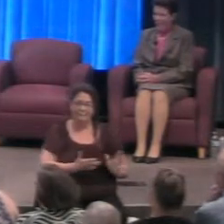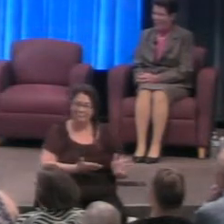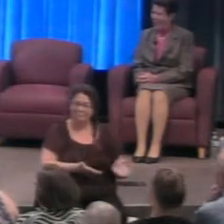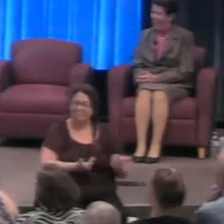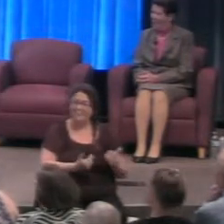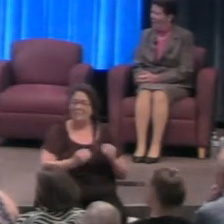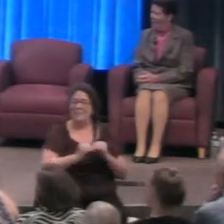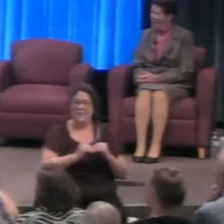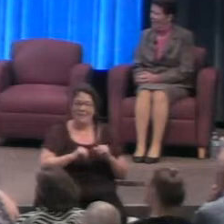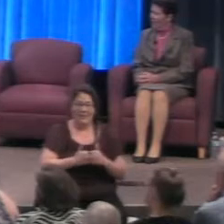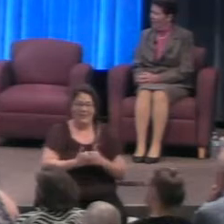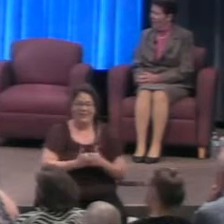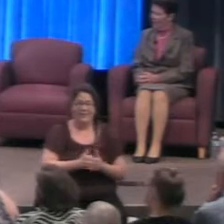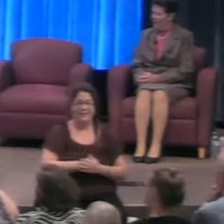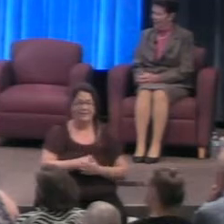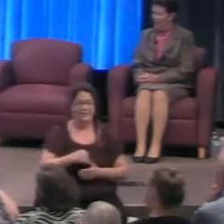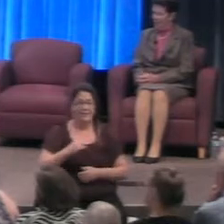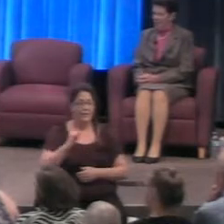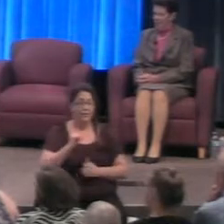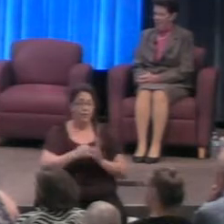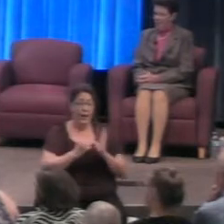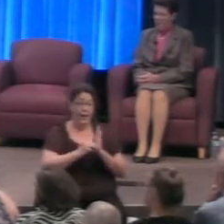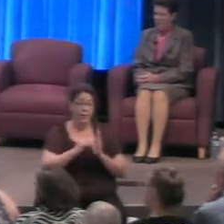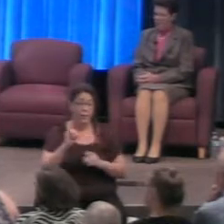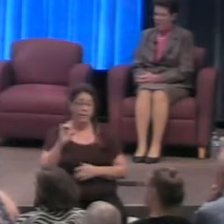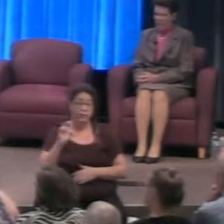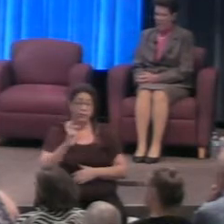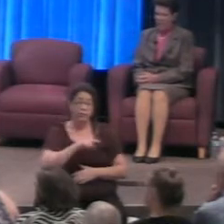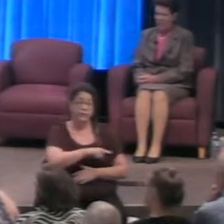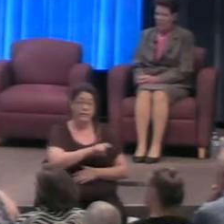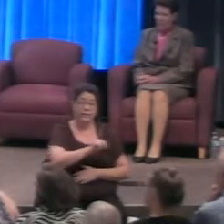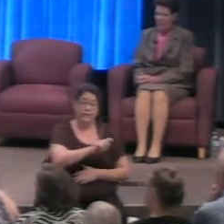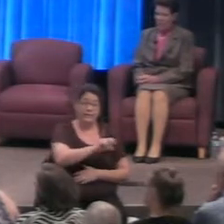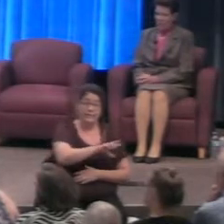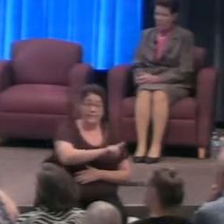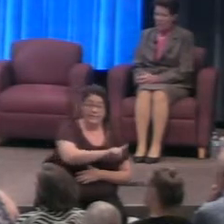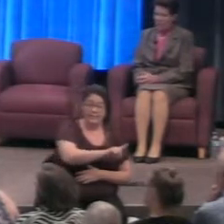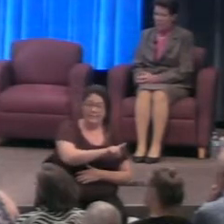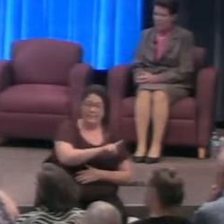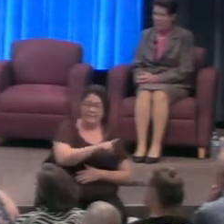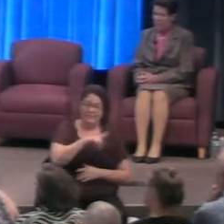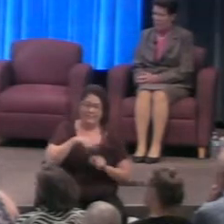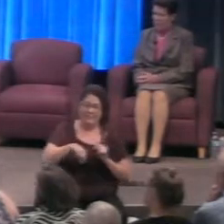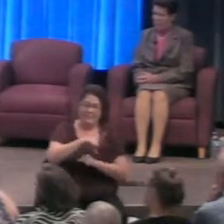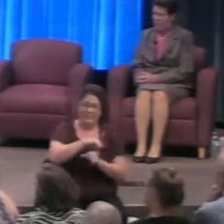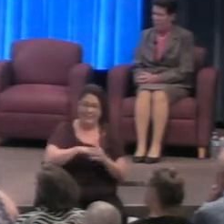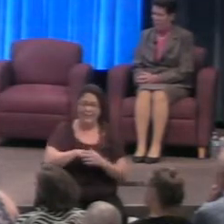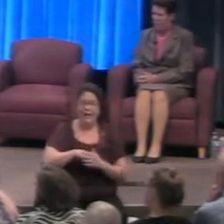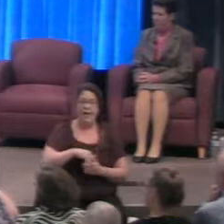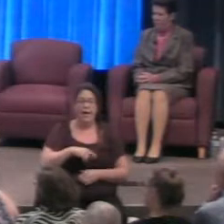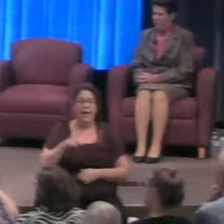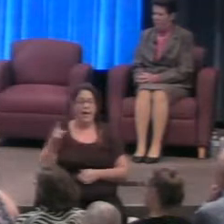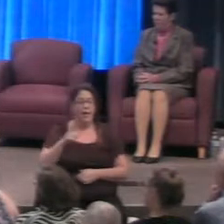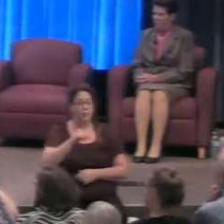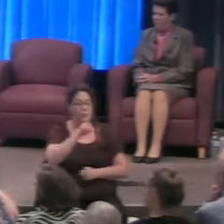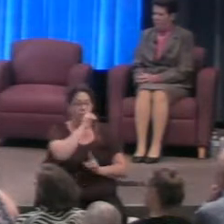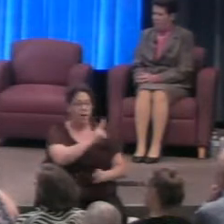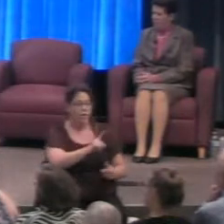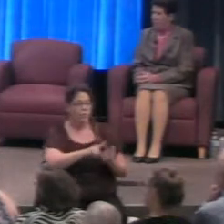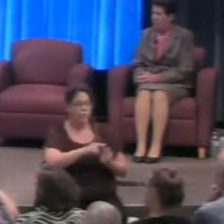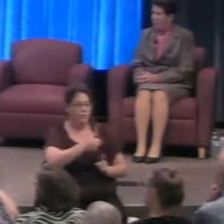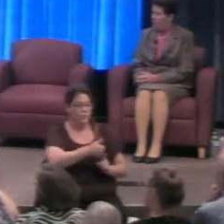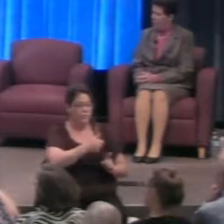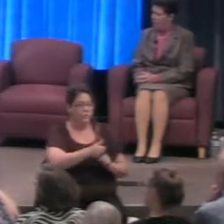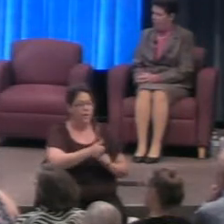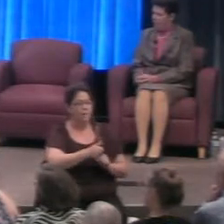Janet was an officer. David was enlisted. Janet had the honor of re-enlisting David. The setting was